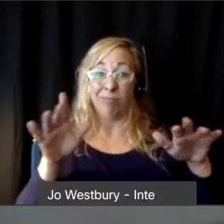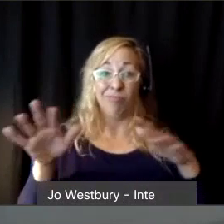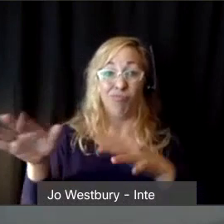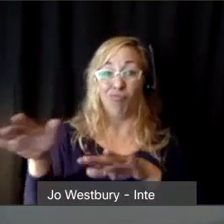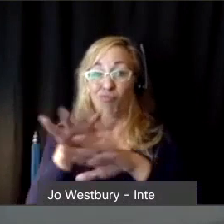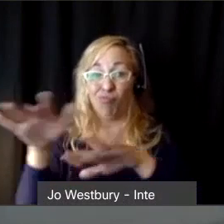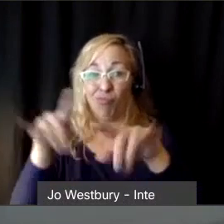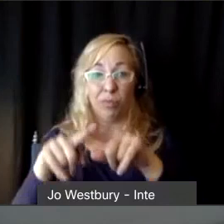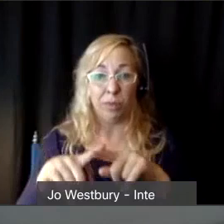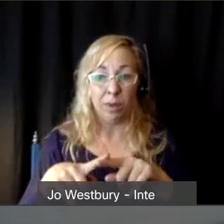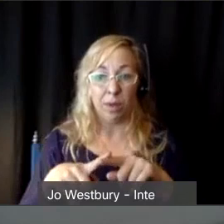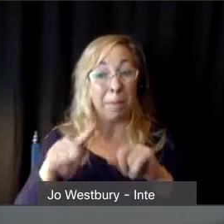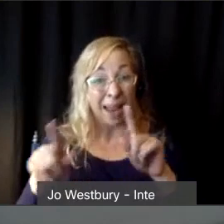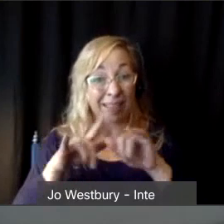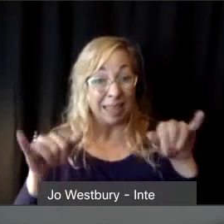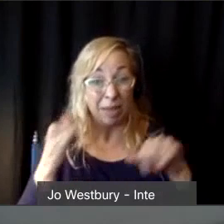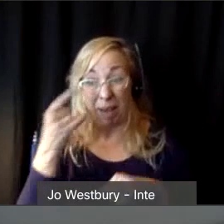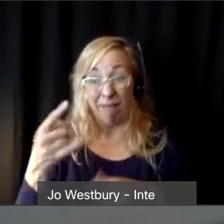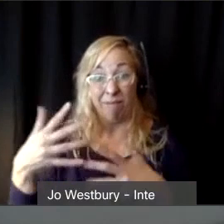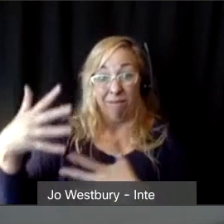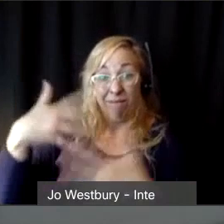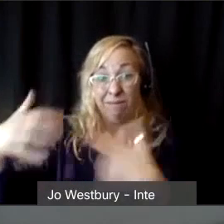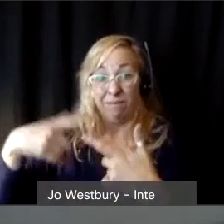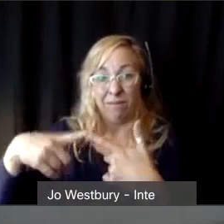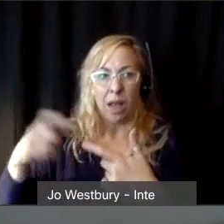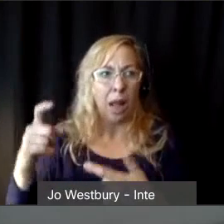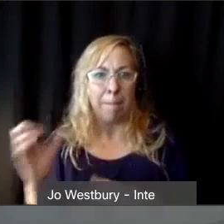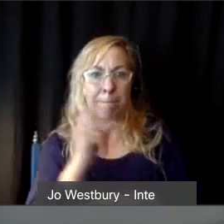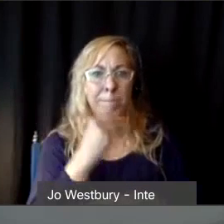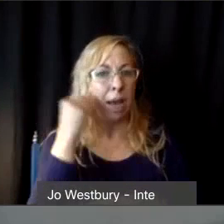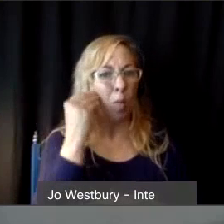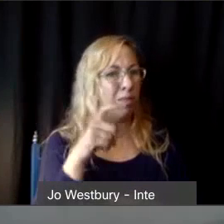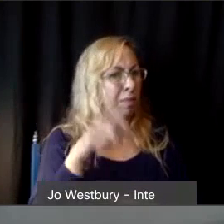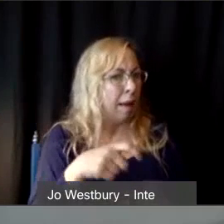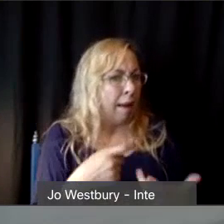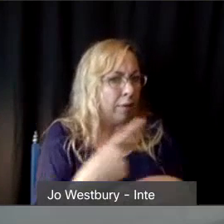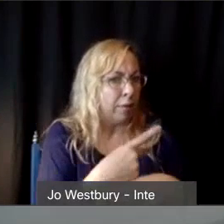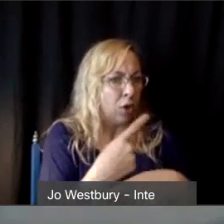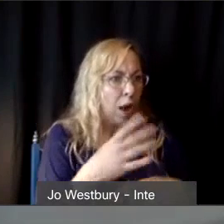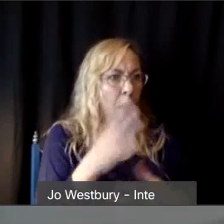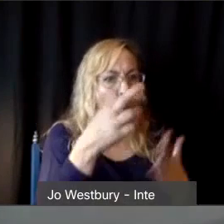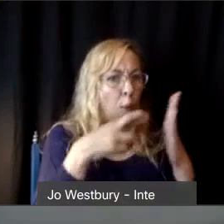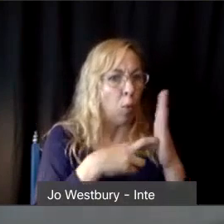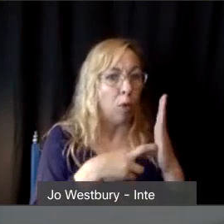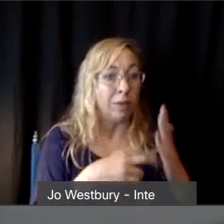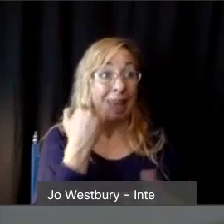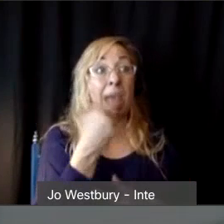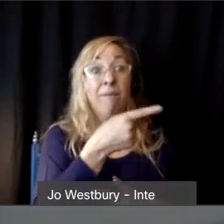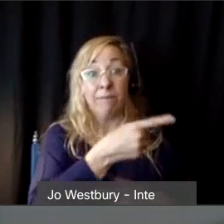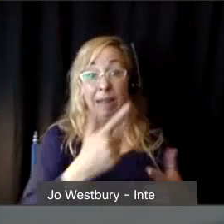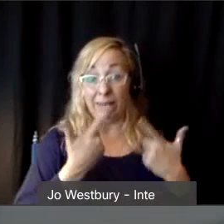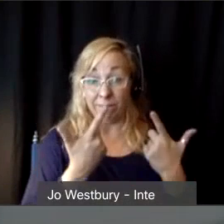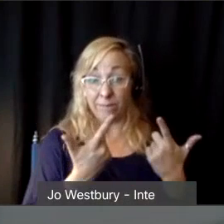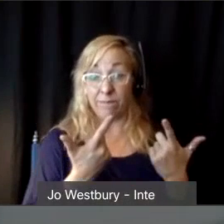out, they do need to be having discussions, because, in the instance where they live with another person, or where they have a